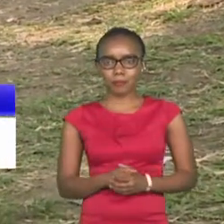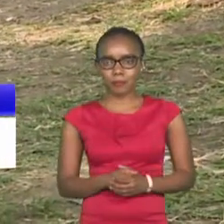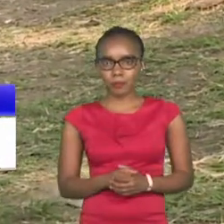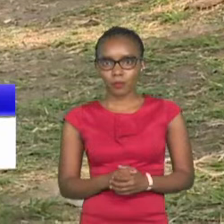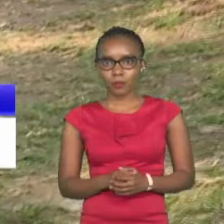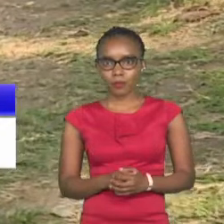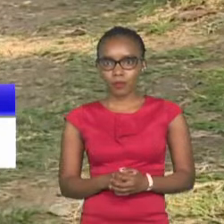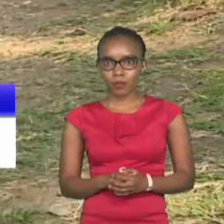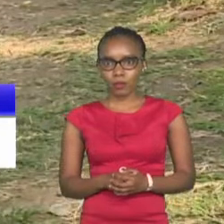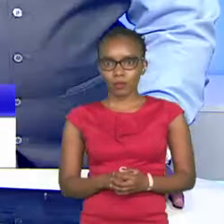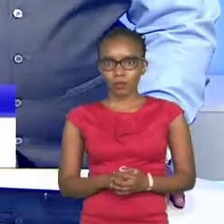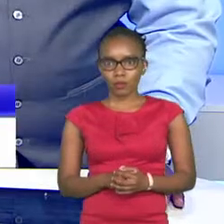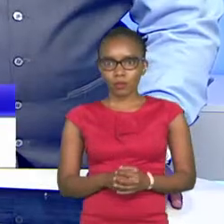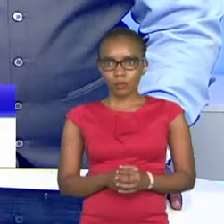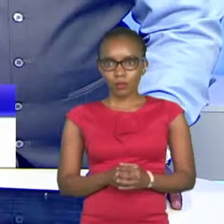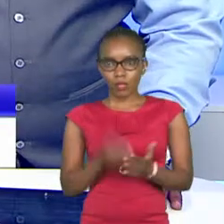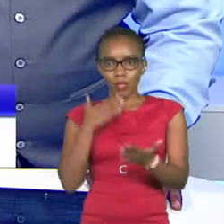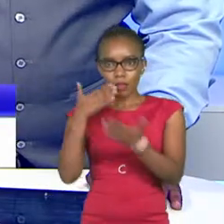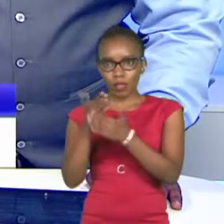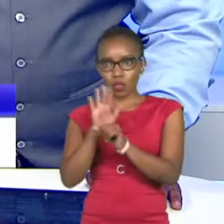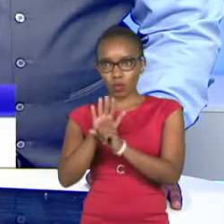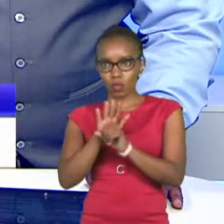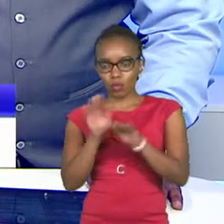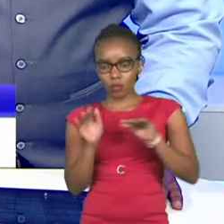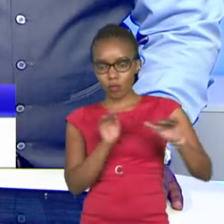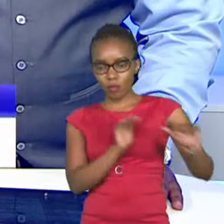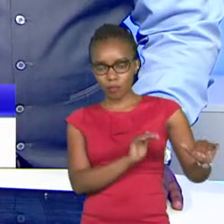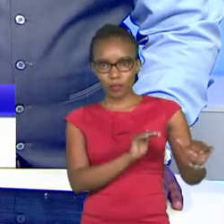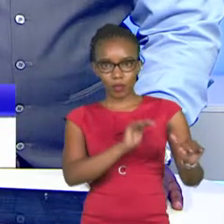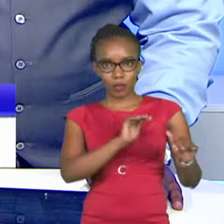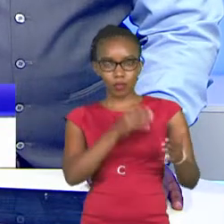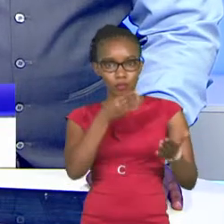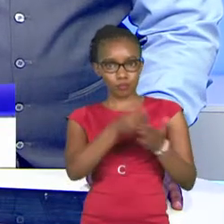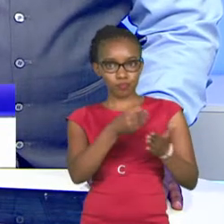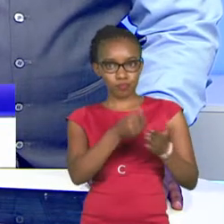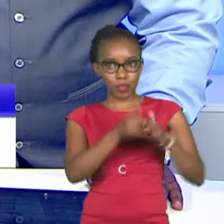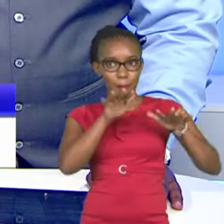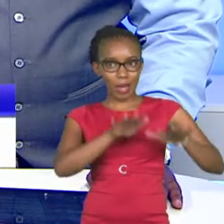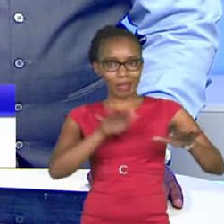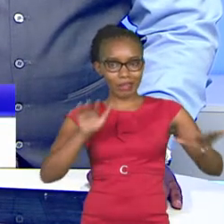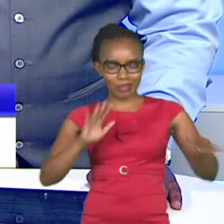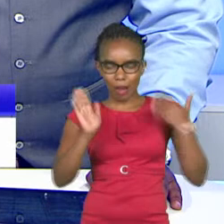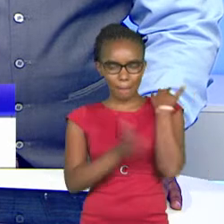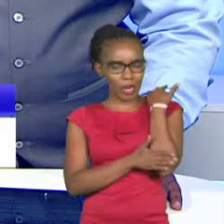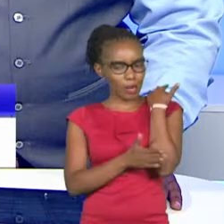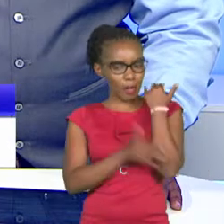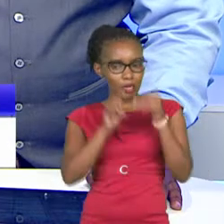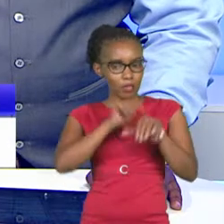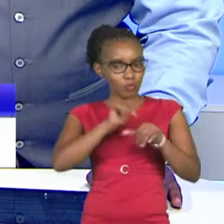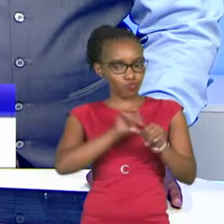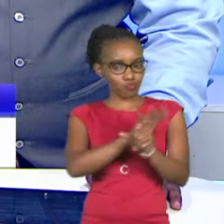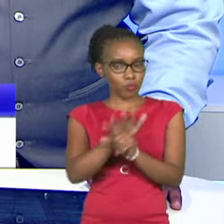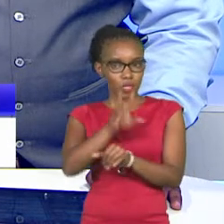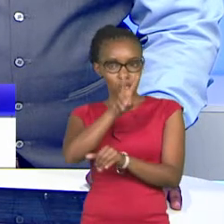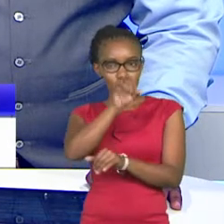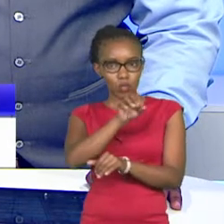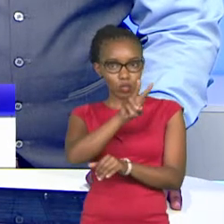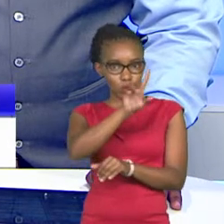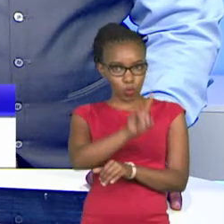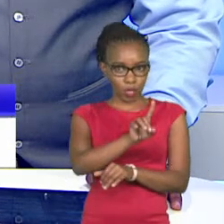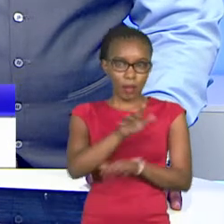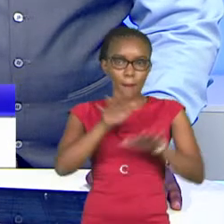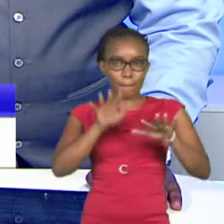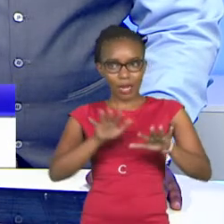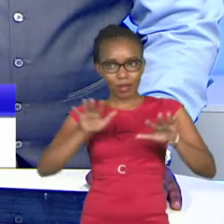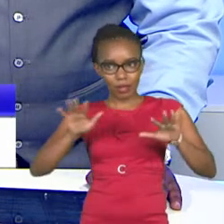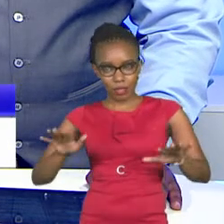is Joan Kutun. Thank you, Joan Kutunyi. The financial market has been performing poorly during the pandemic. In 2021, the stocks are